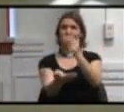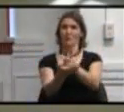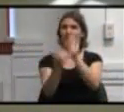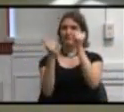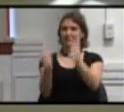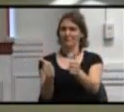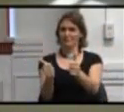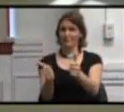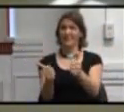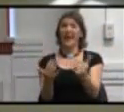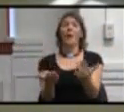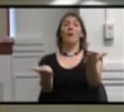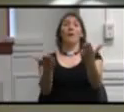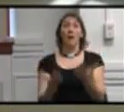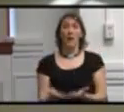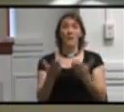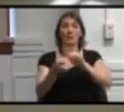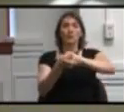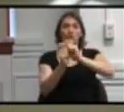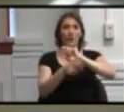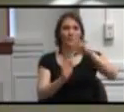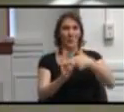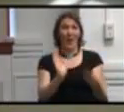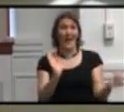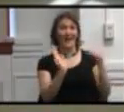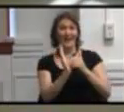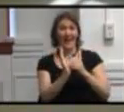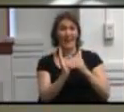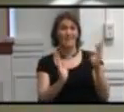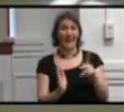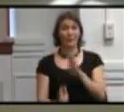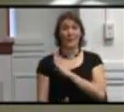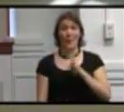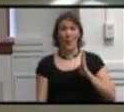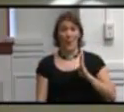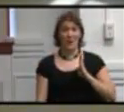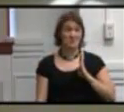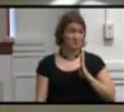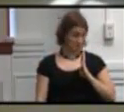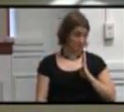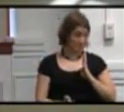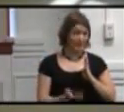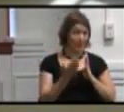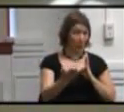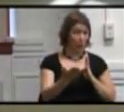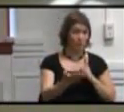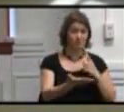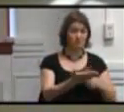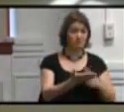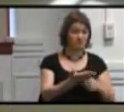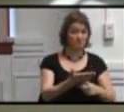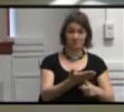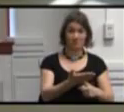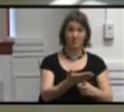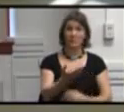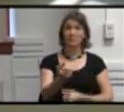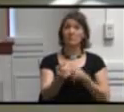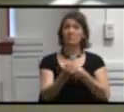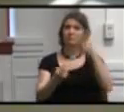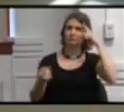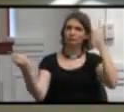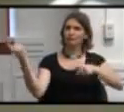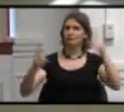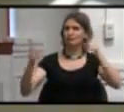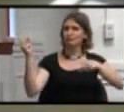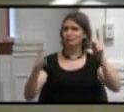So we're ready for a motion to adjourn as liquor commissioners. So moved. We have a motion to adjourn as liquor commissioners. Is there any discussion? Hearing none, all those in favor, please say